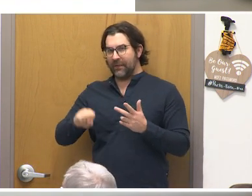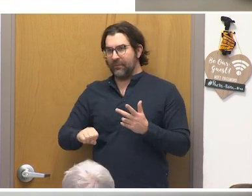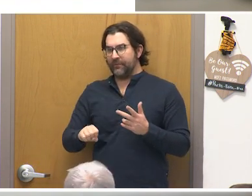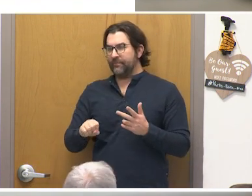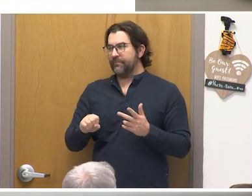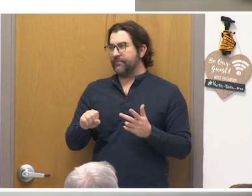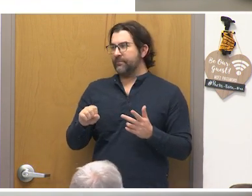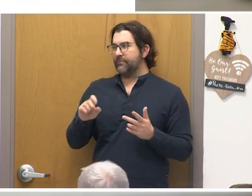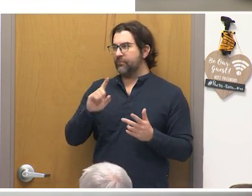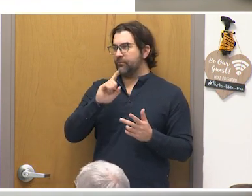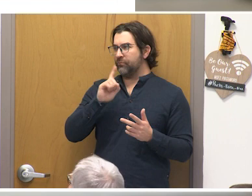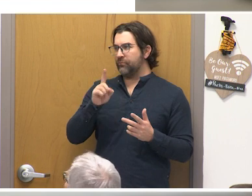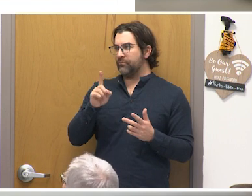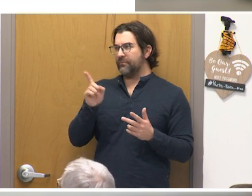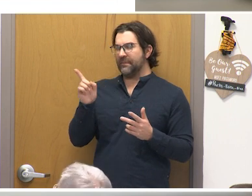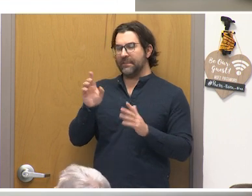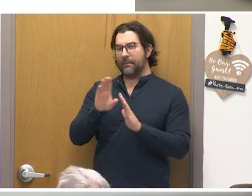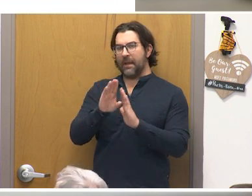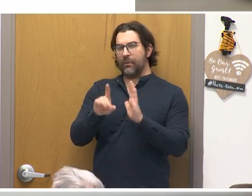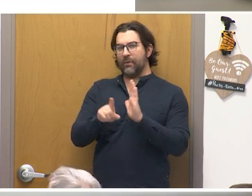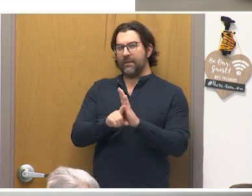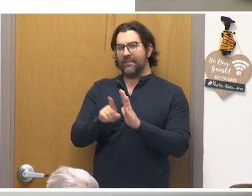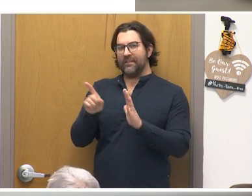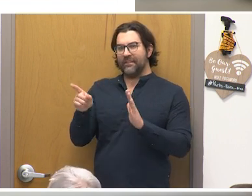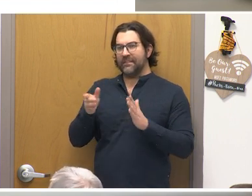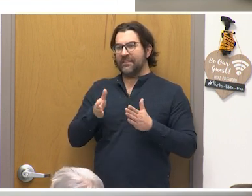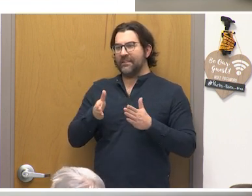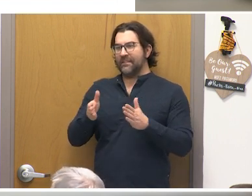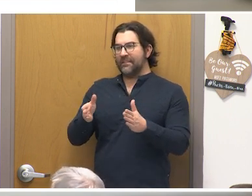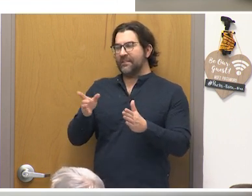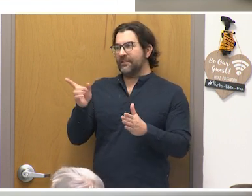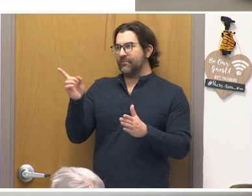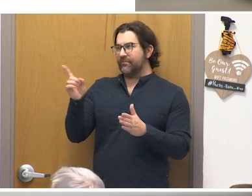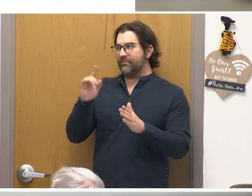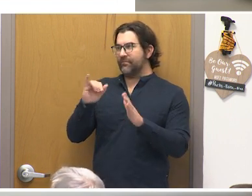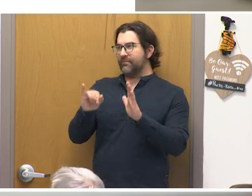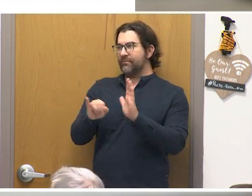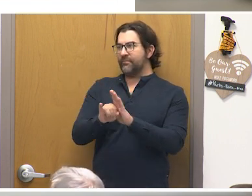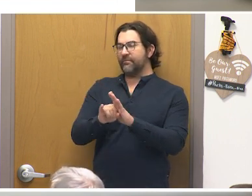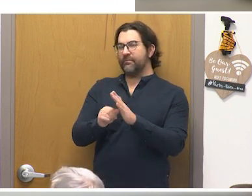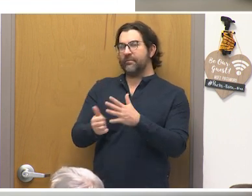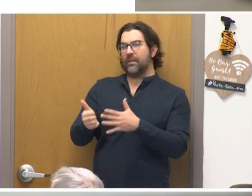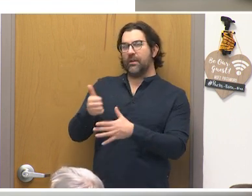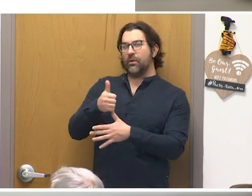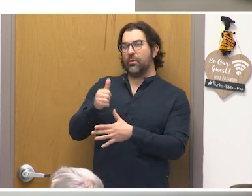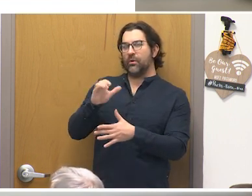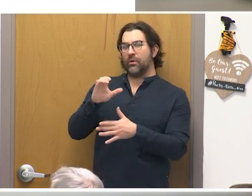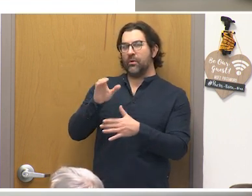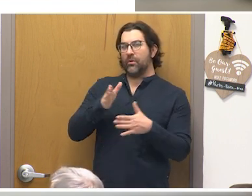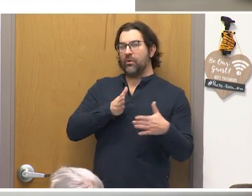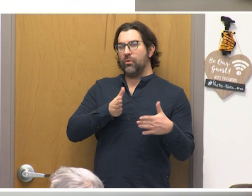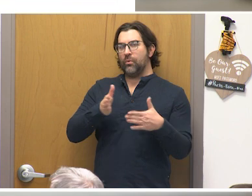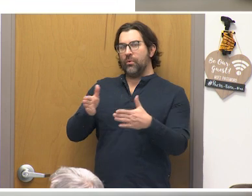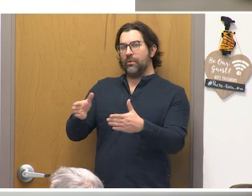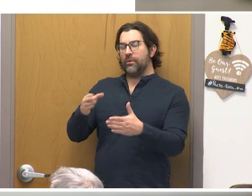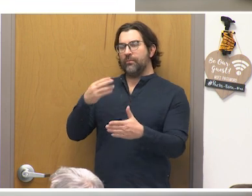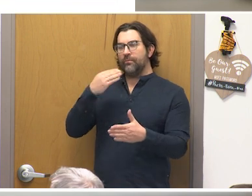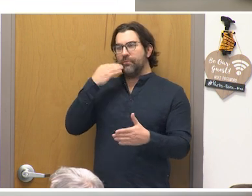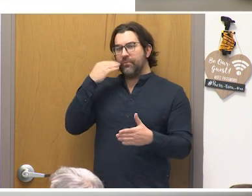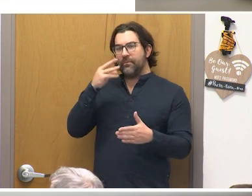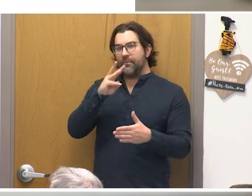All right, so a little bit of corridor background. The Frankstown Avenue corridor was identified as a priority corridor in the Homewood Mobility